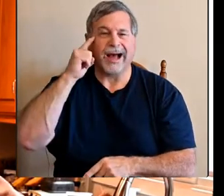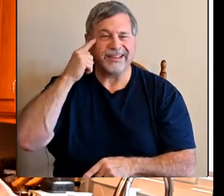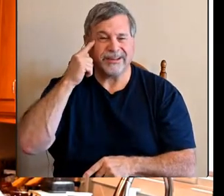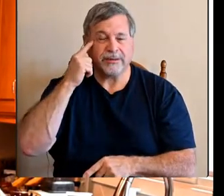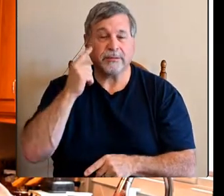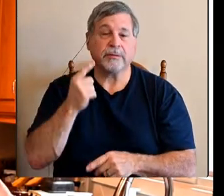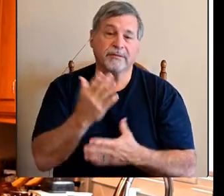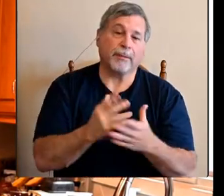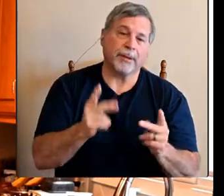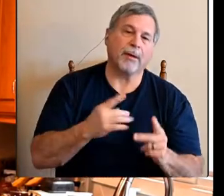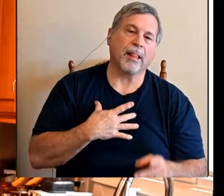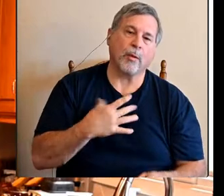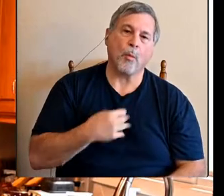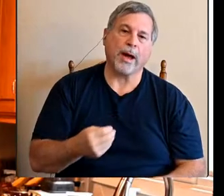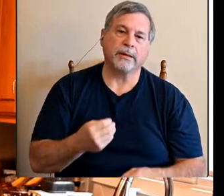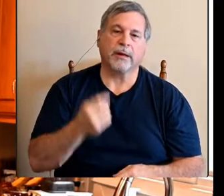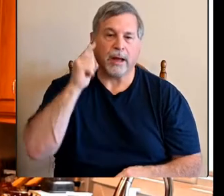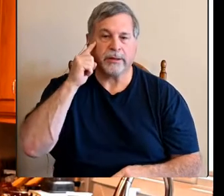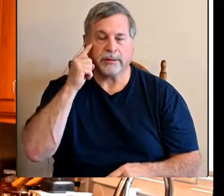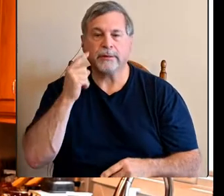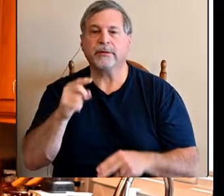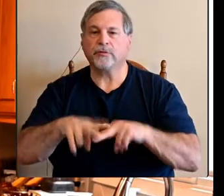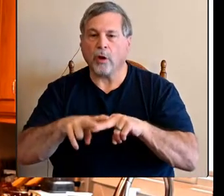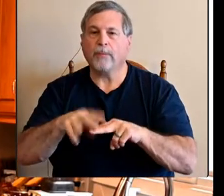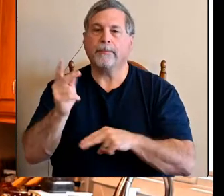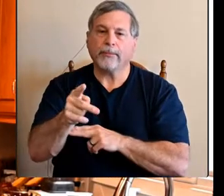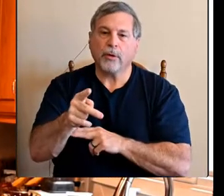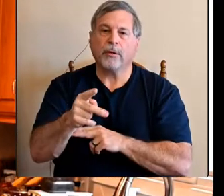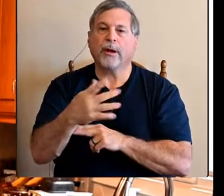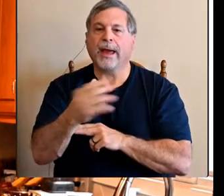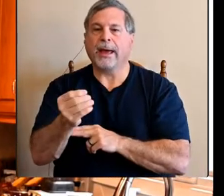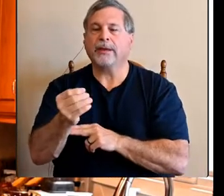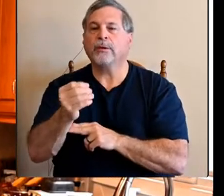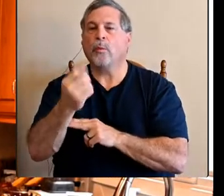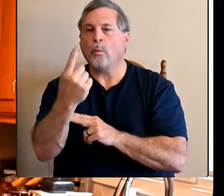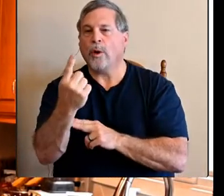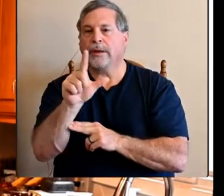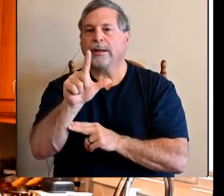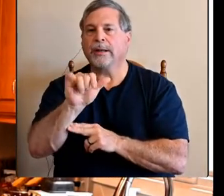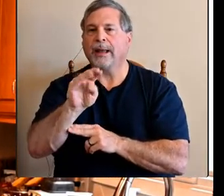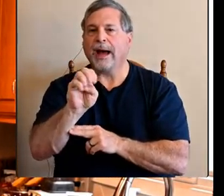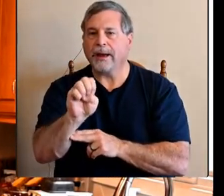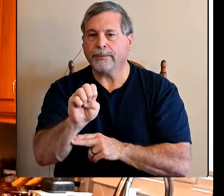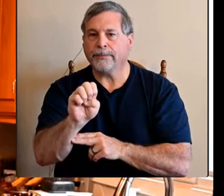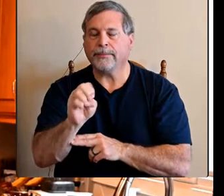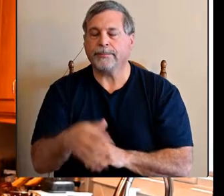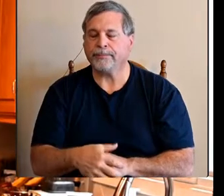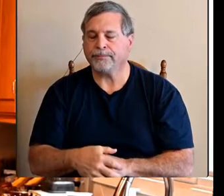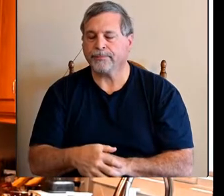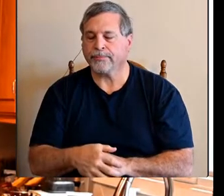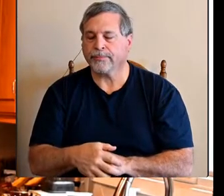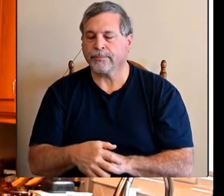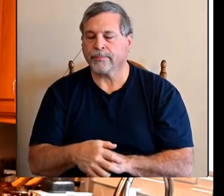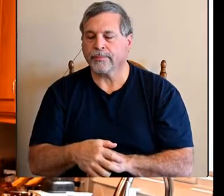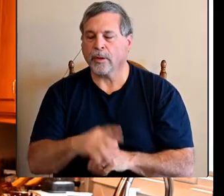we have some salt and pepper and we're going have the juice of at least one lime now a couple things when